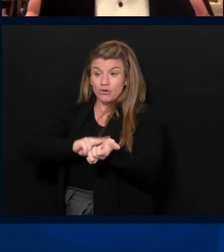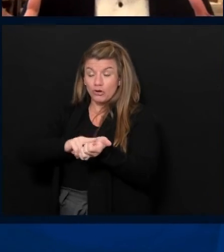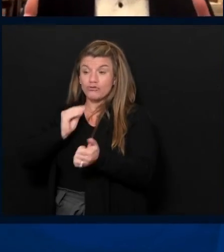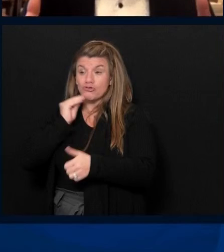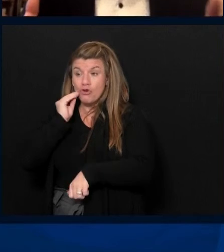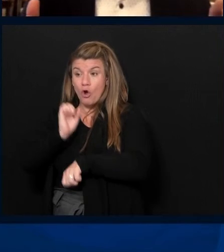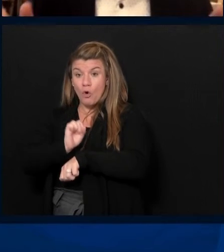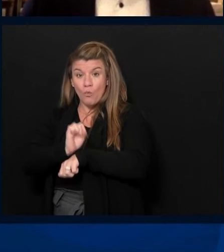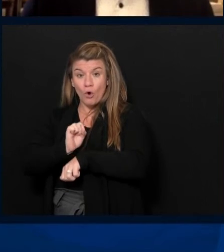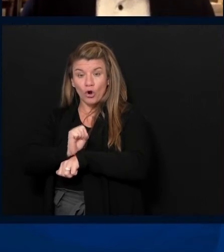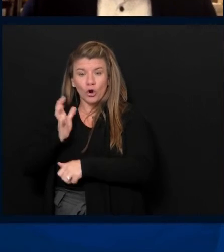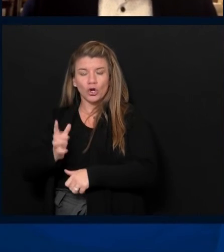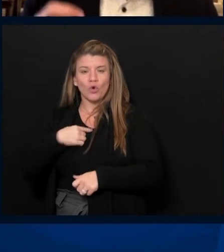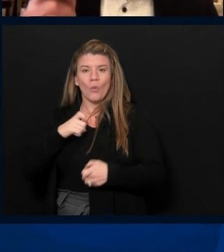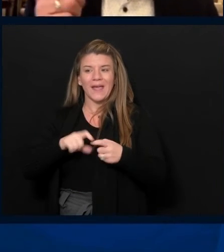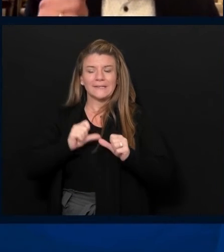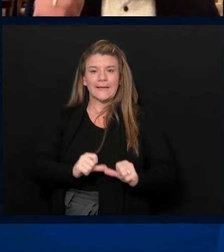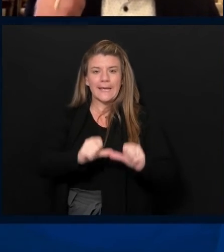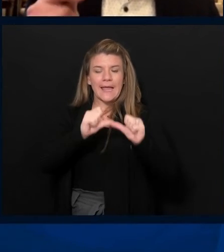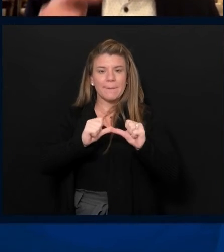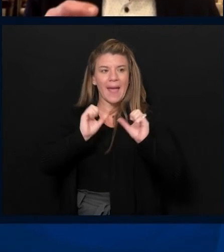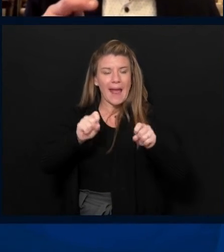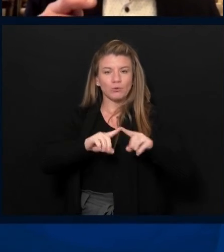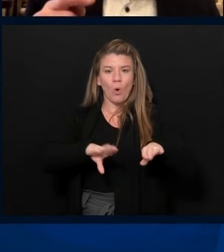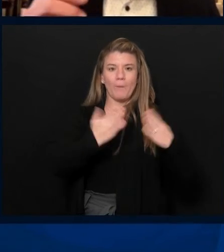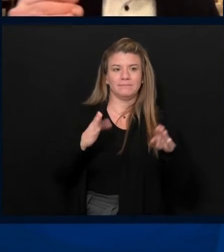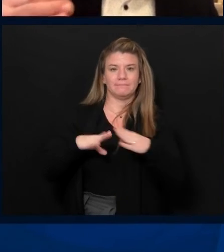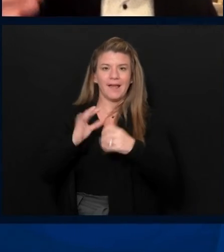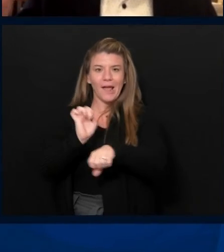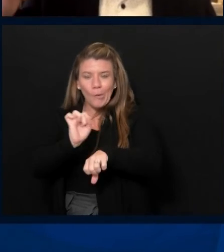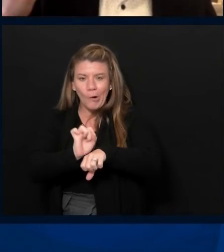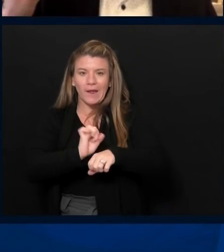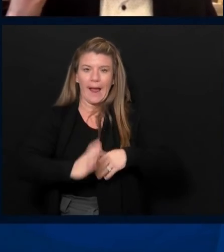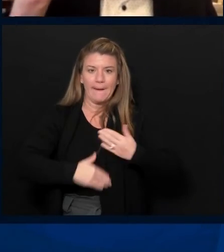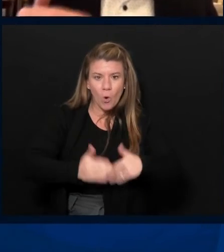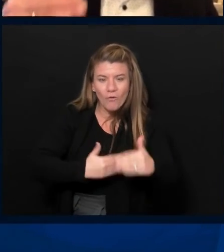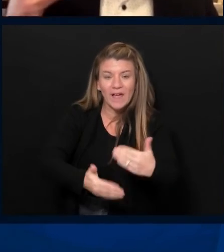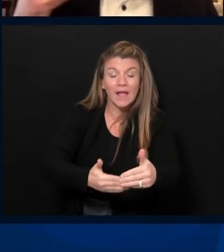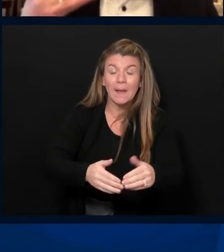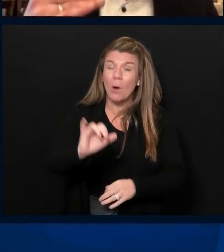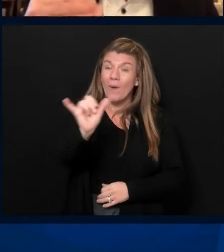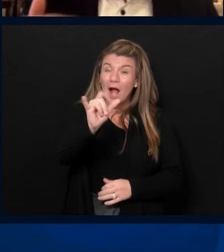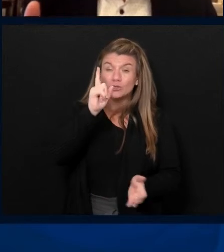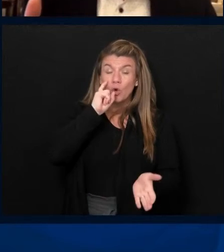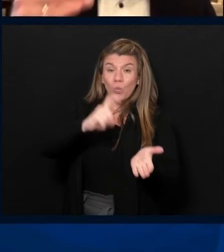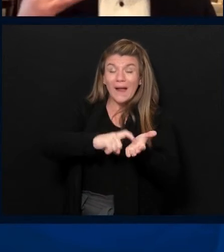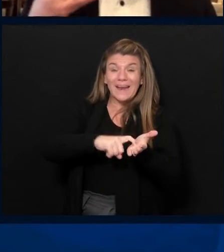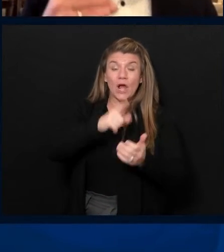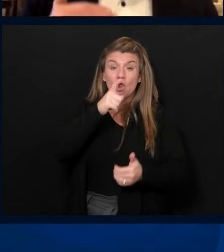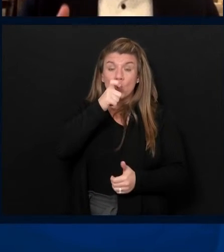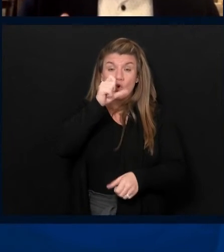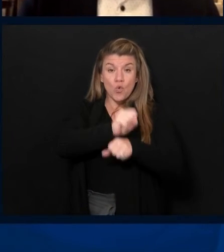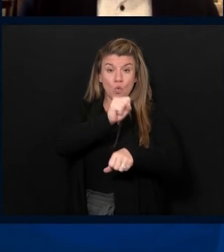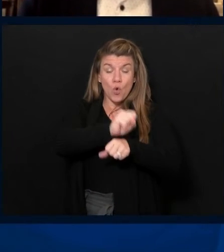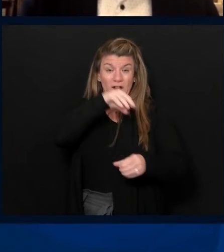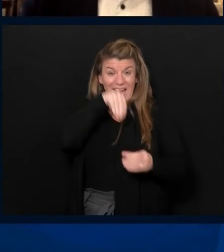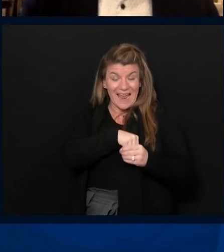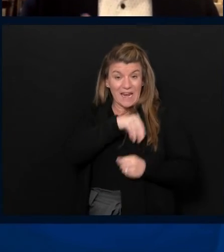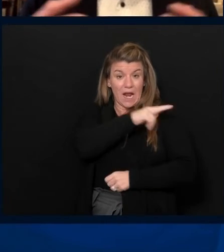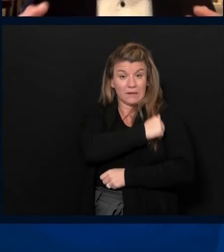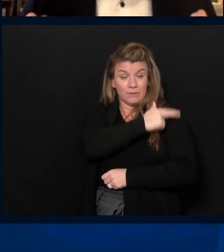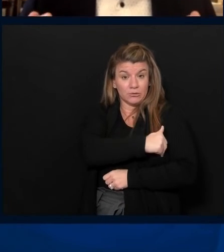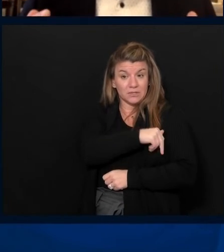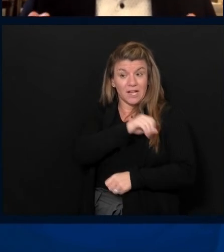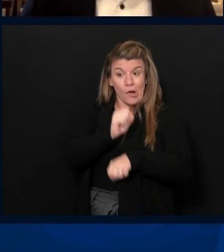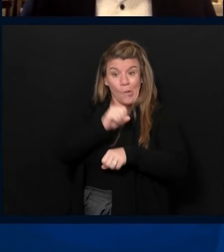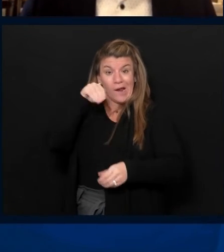so we maintain those vital capacities. But we also recognize that people that work in hospitals and work in nursing